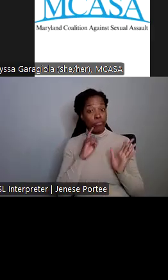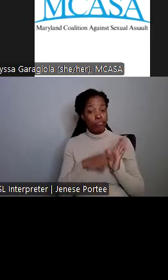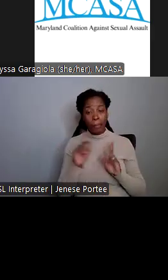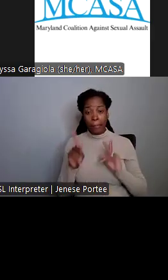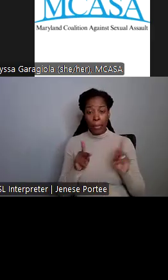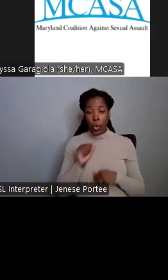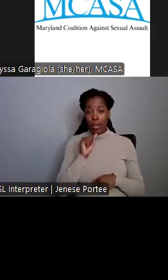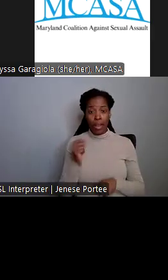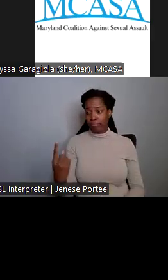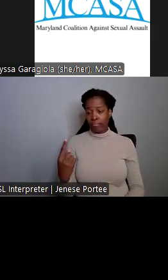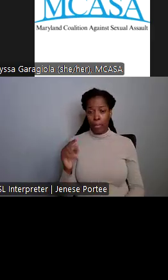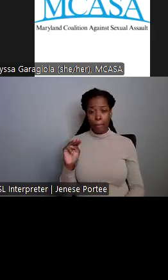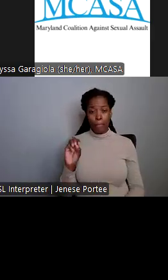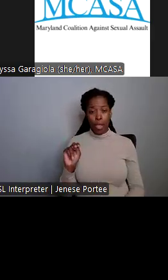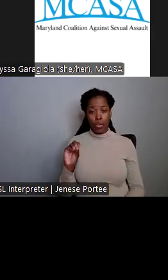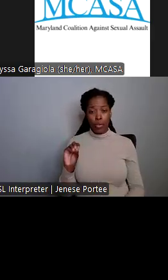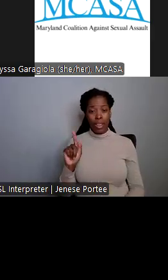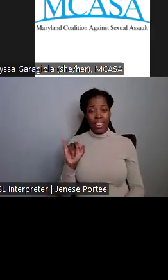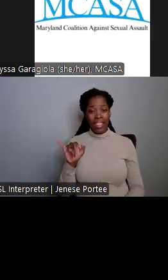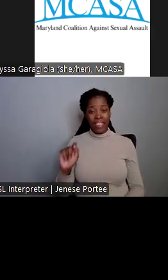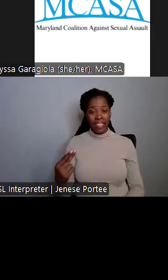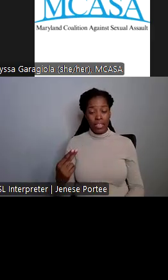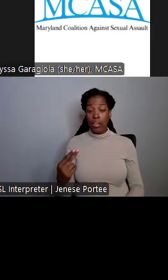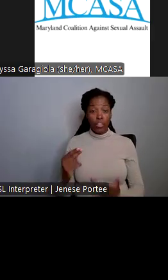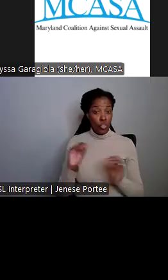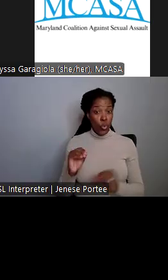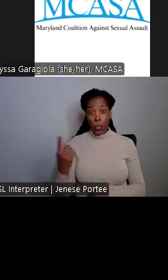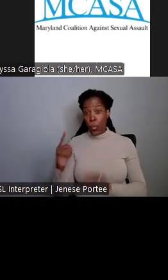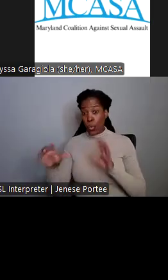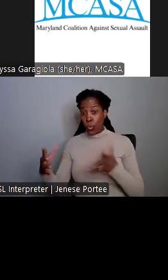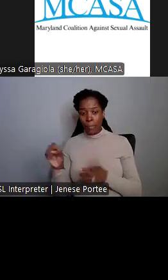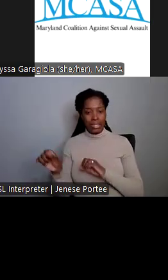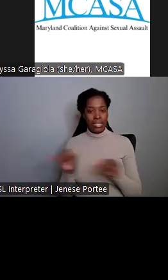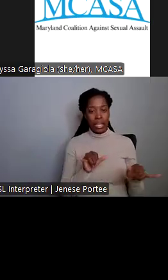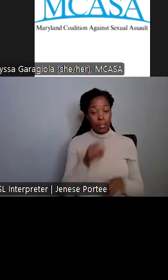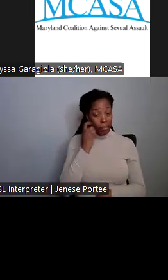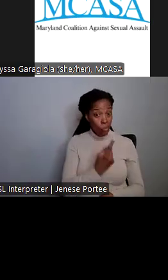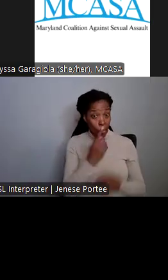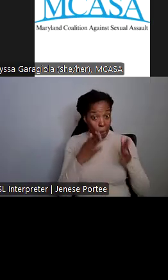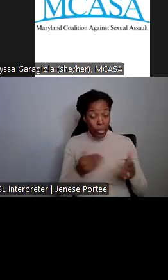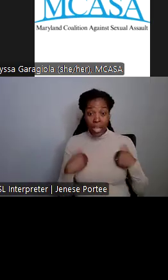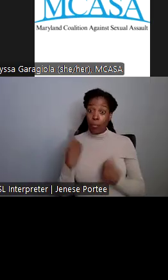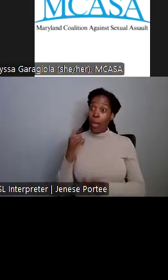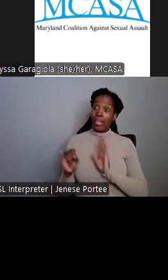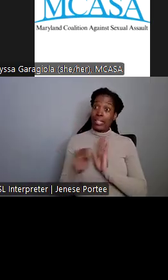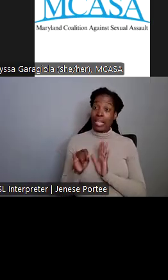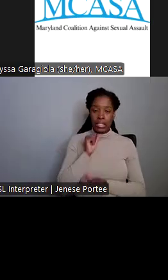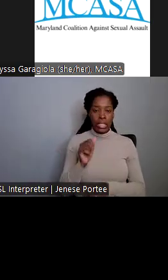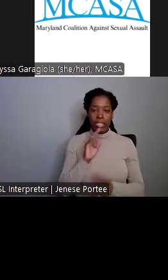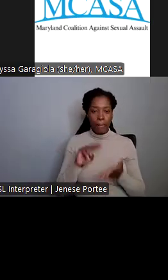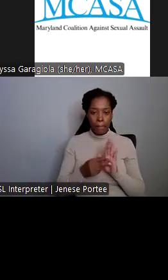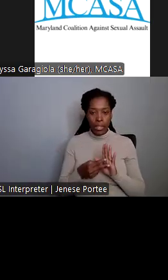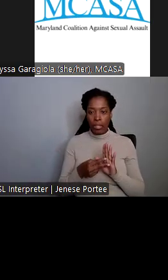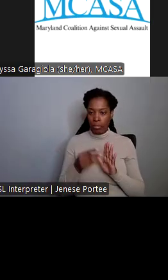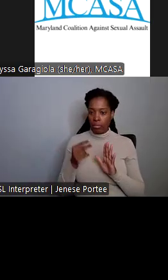No one group is the same. Just because one person holds just one identity does not mean that they can speak for or would speak